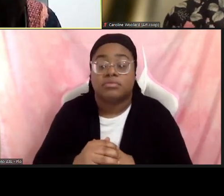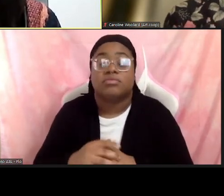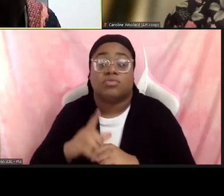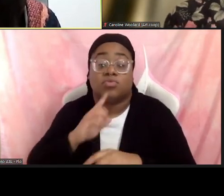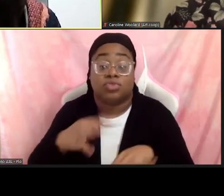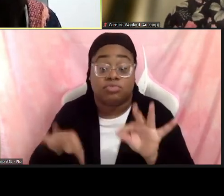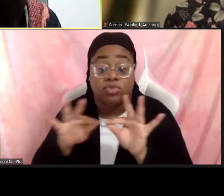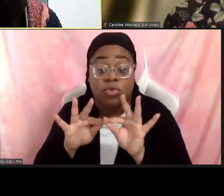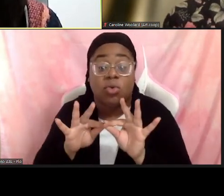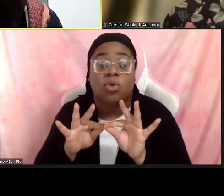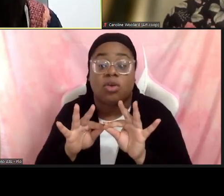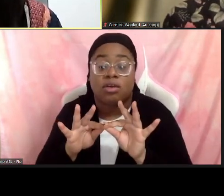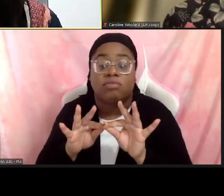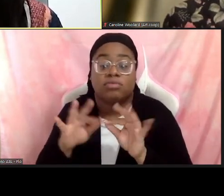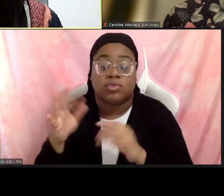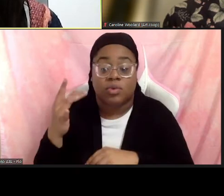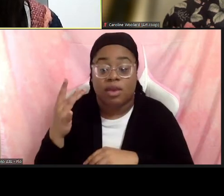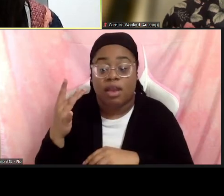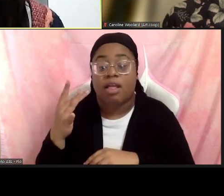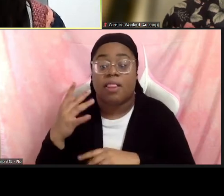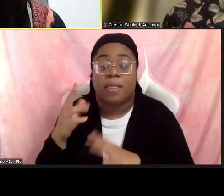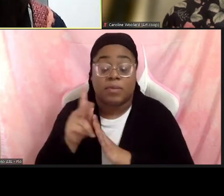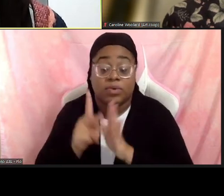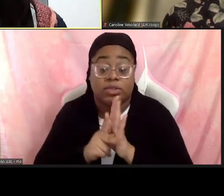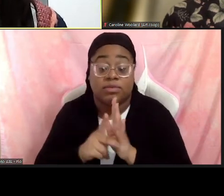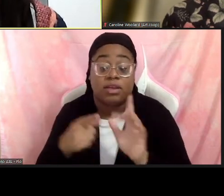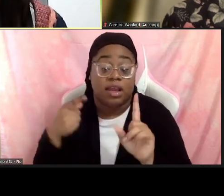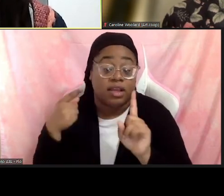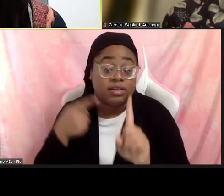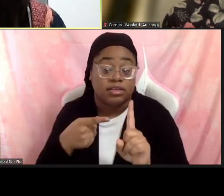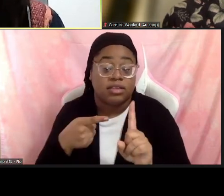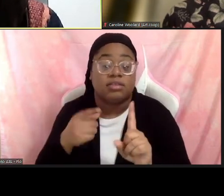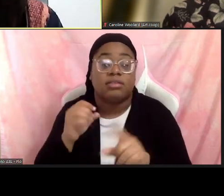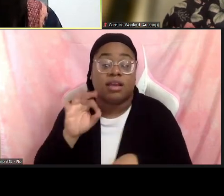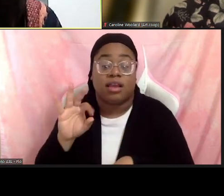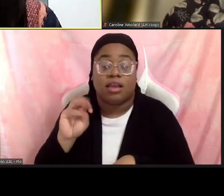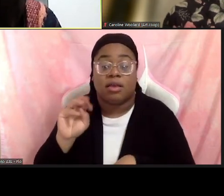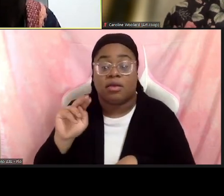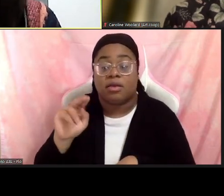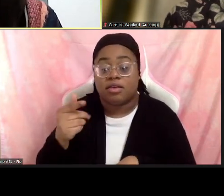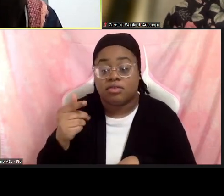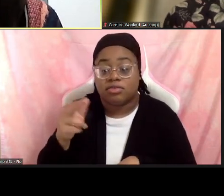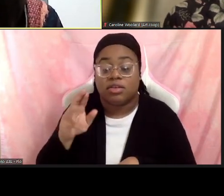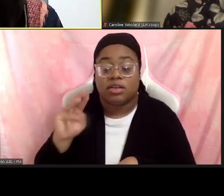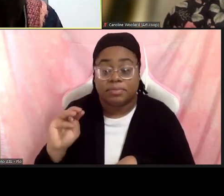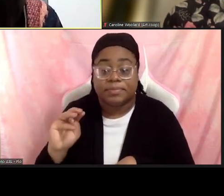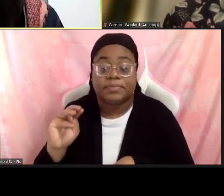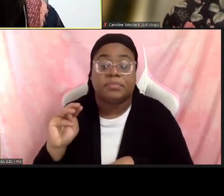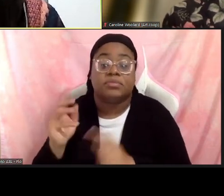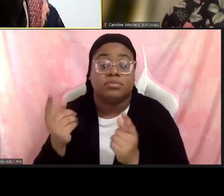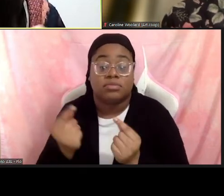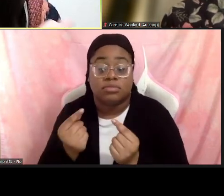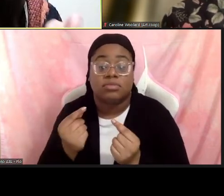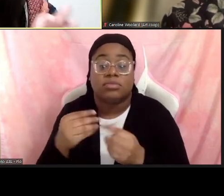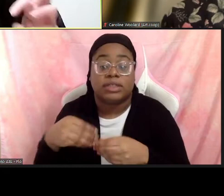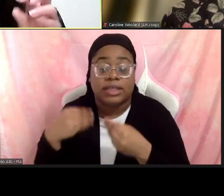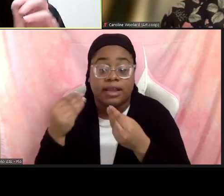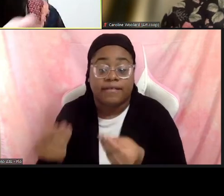one of the principal aims of the Mondragon Corporation has been always in